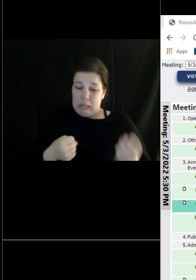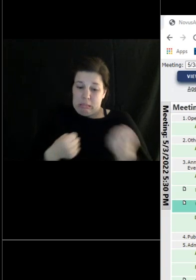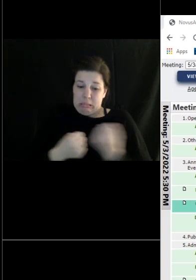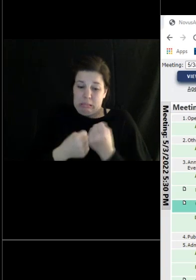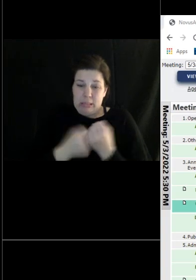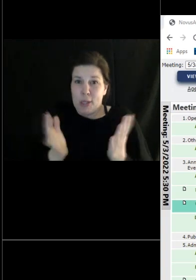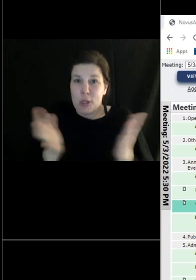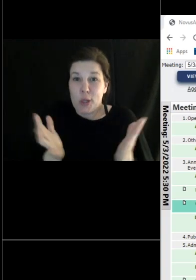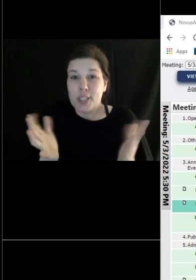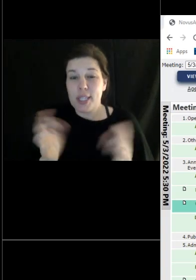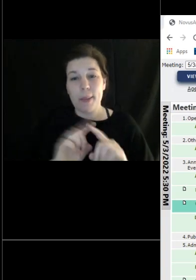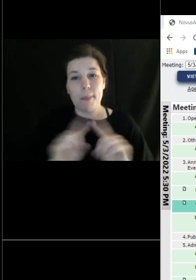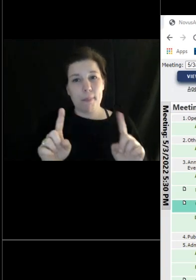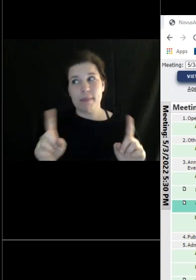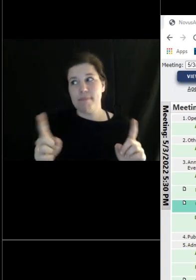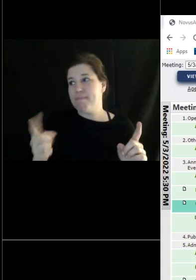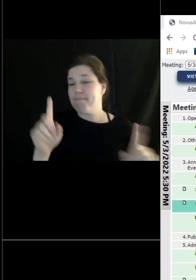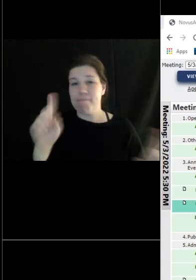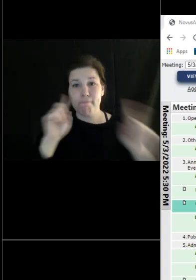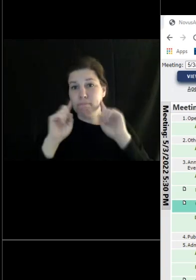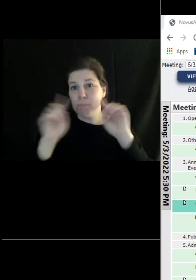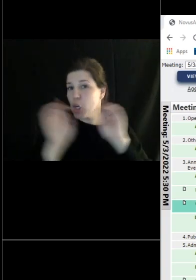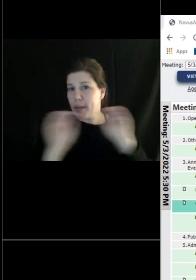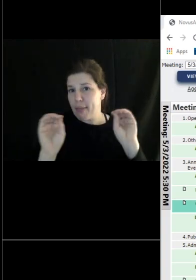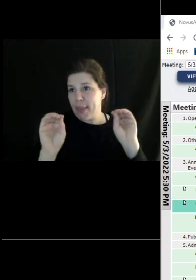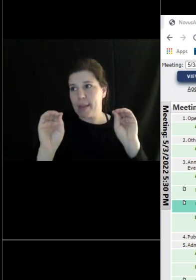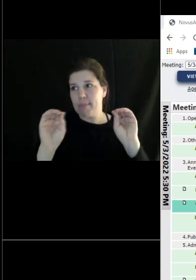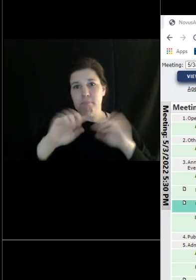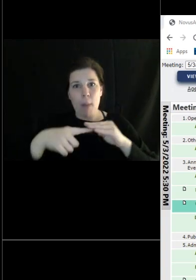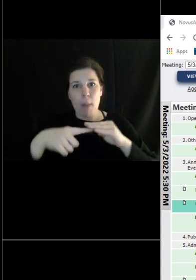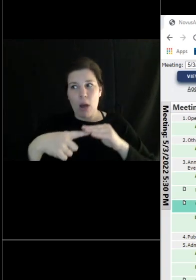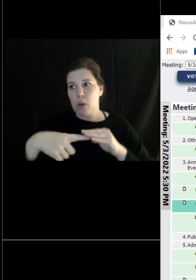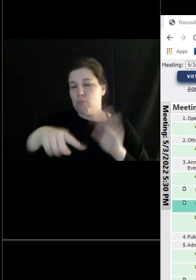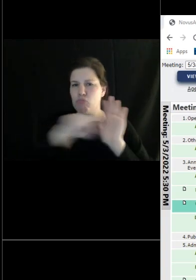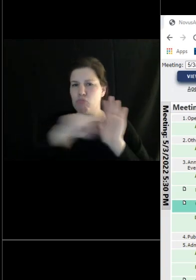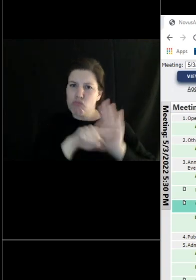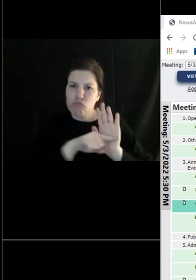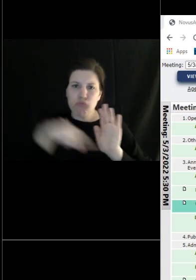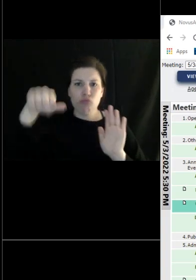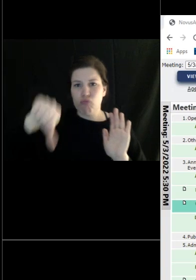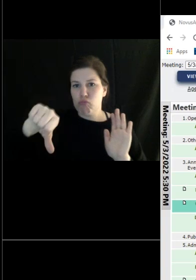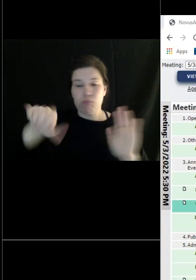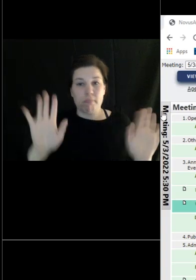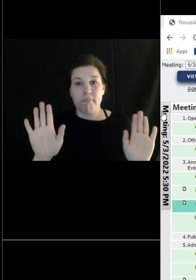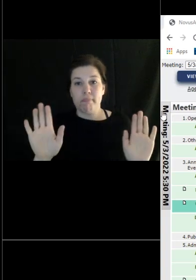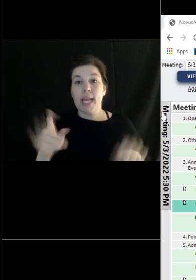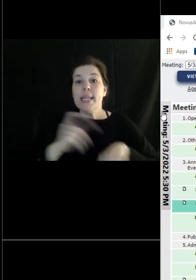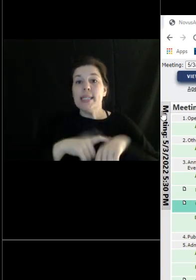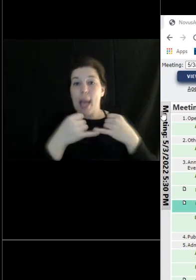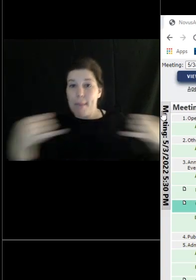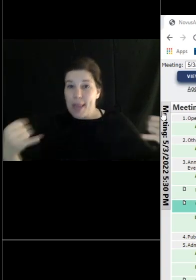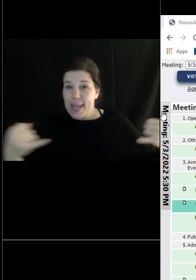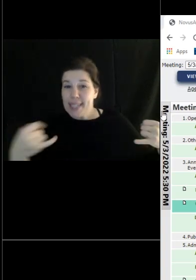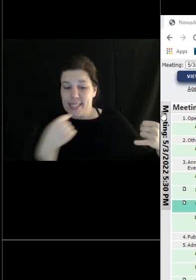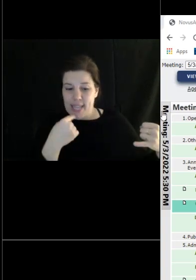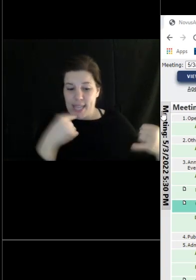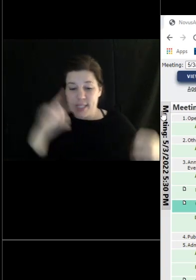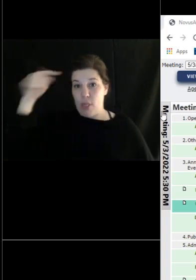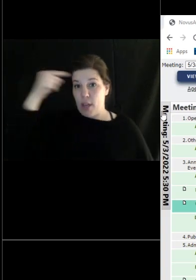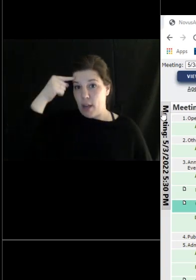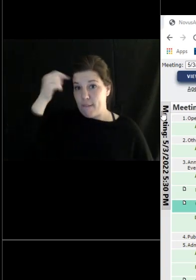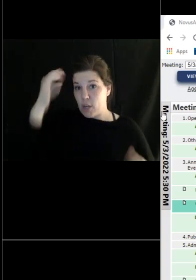heard any issues or concerns from any of the staff members with it. There's a timeline that says what the governor must do once the bill is sent to